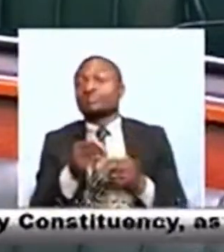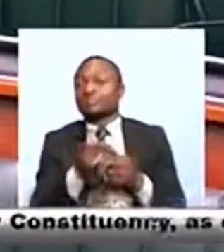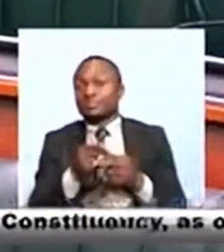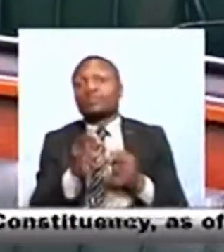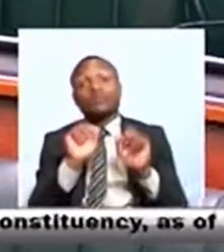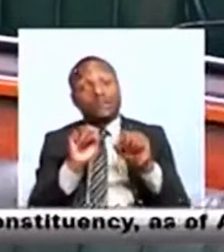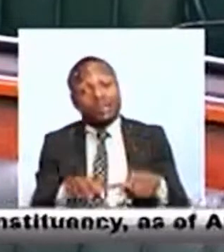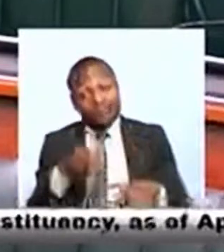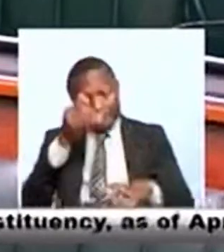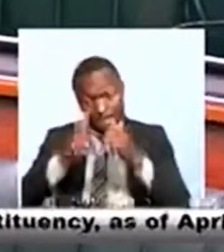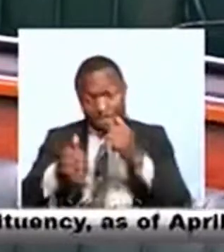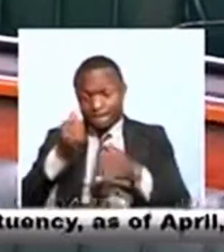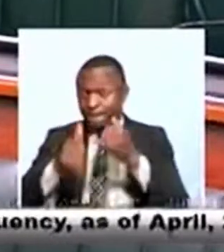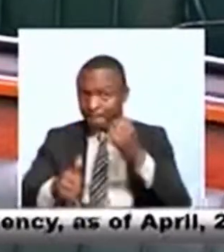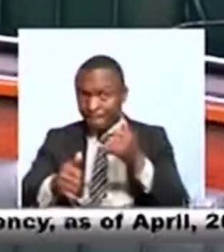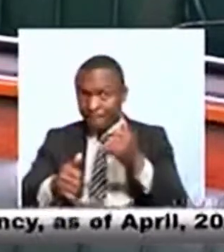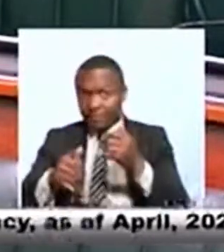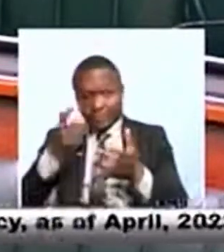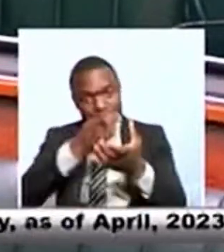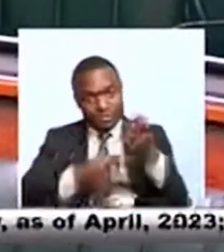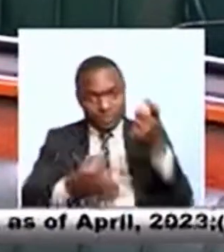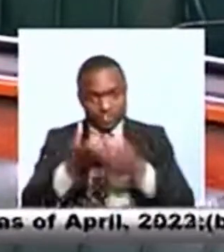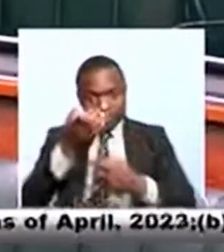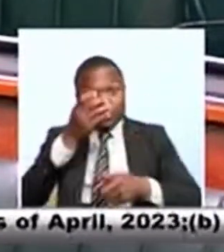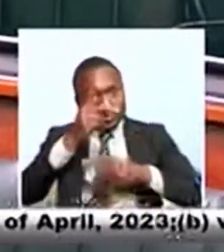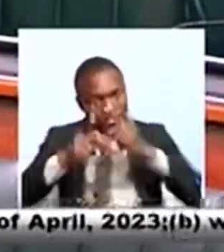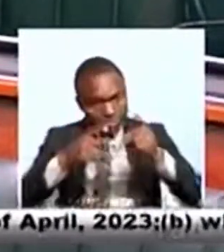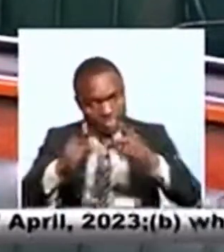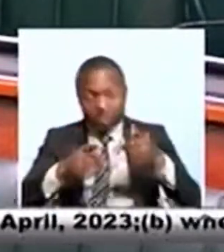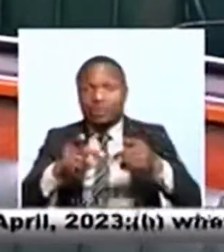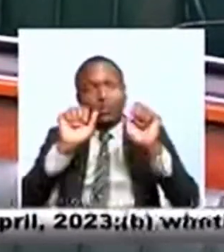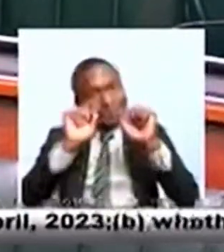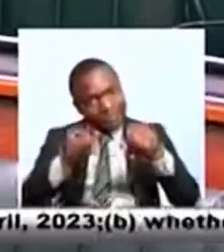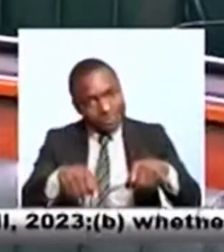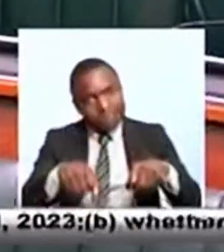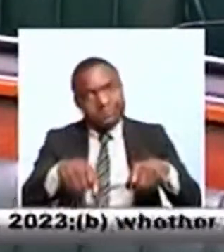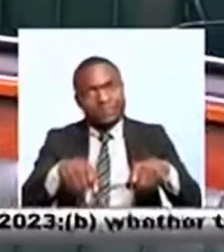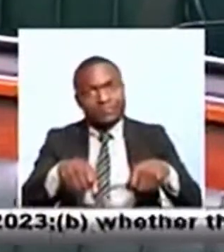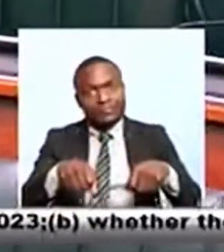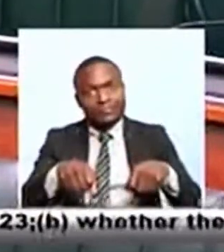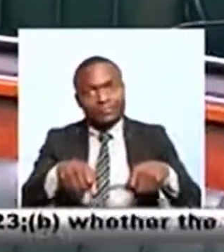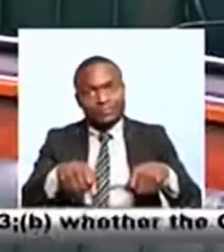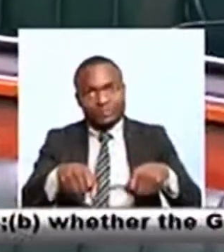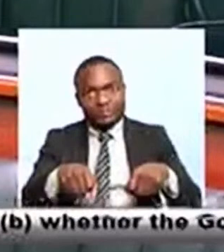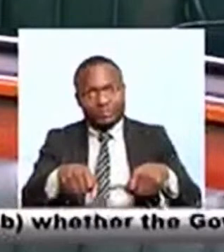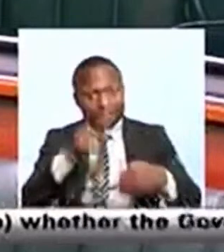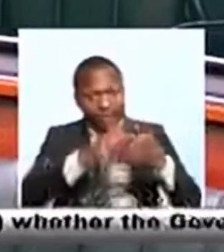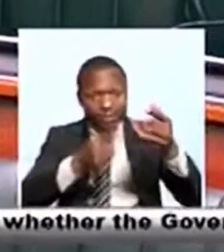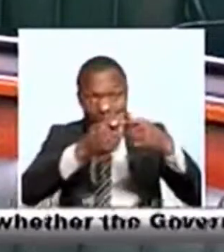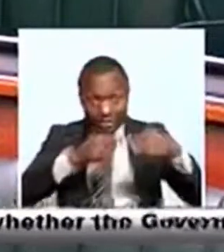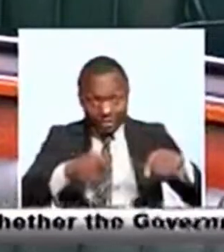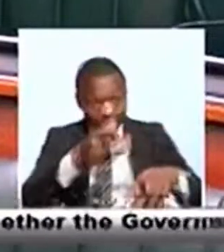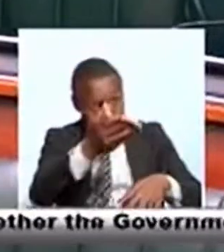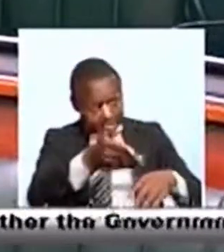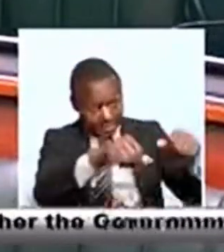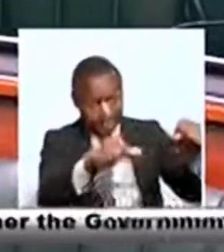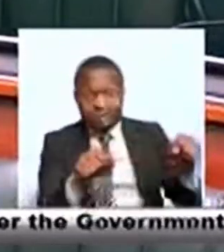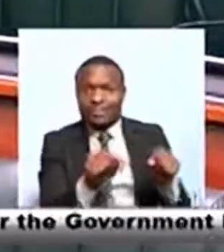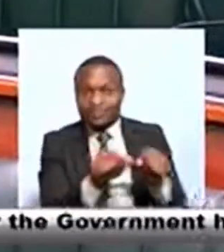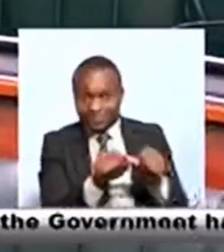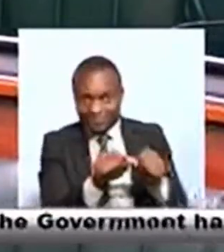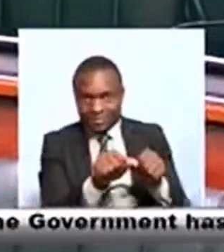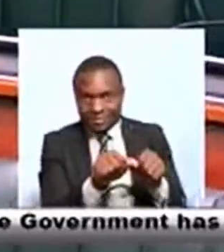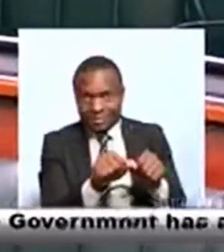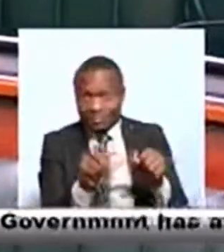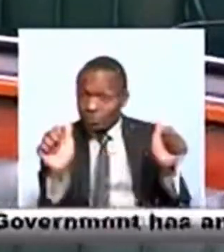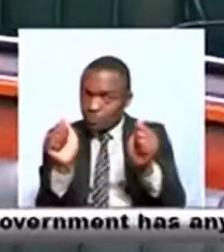we conclude the consultative process so that we can actually match what is happening in that section of the area